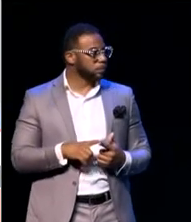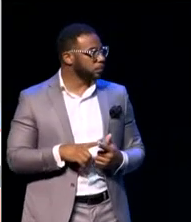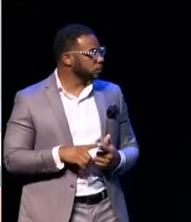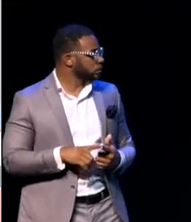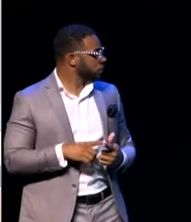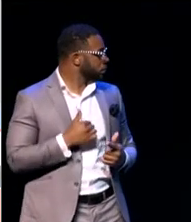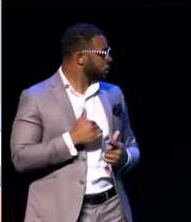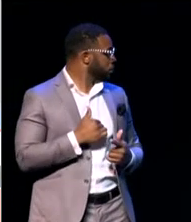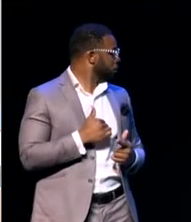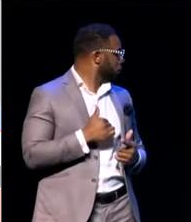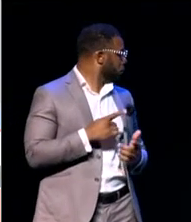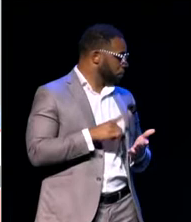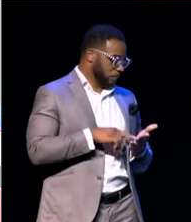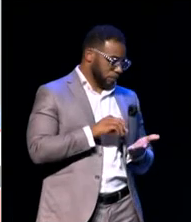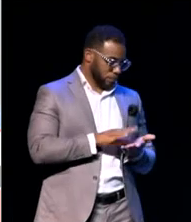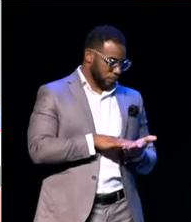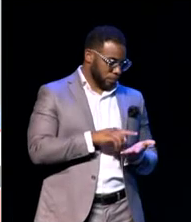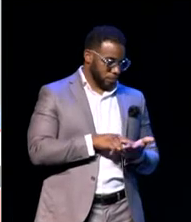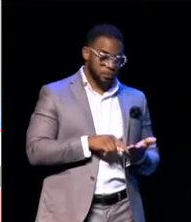I'm sorry, I got to check my notes.